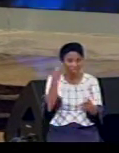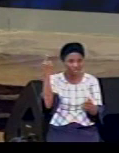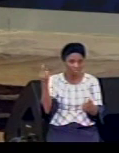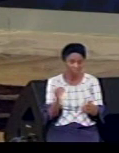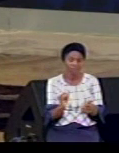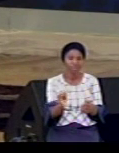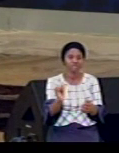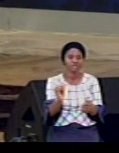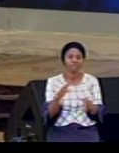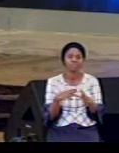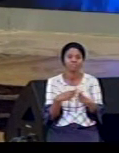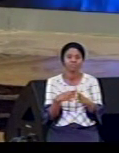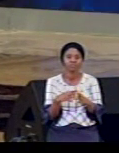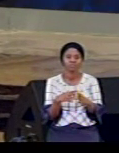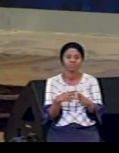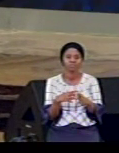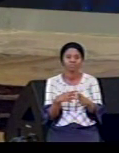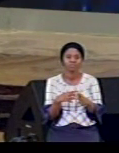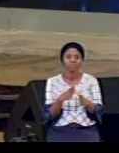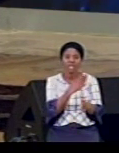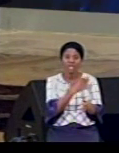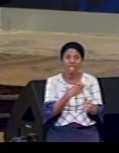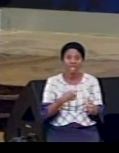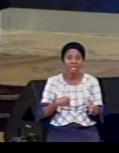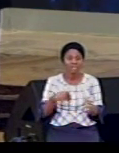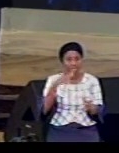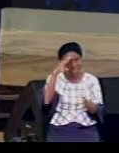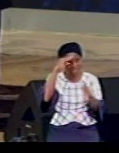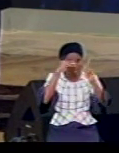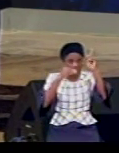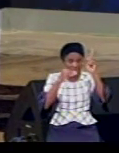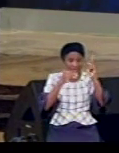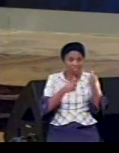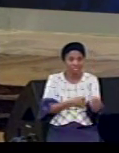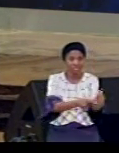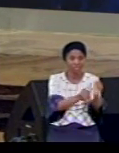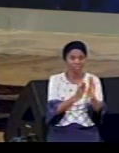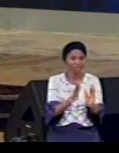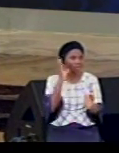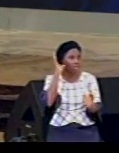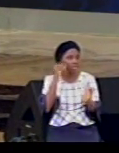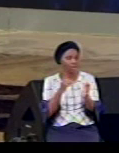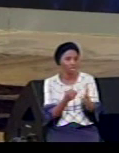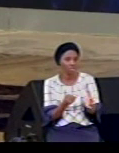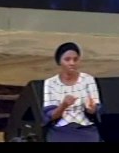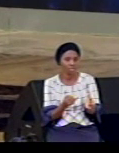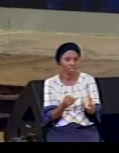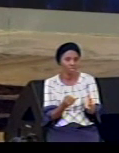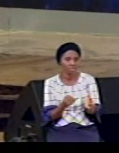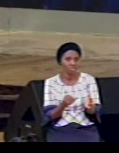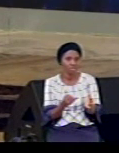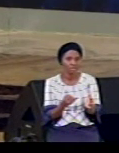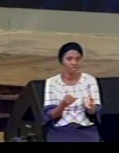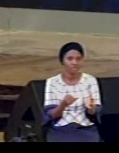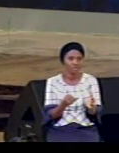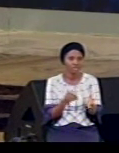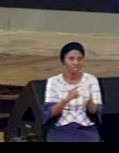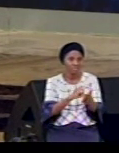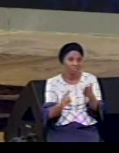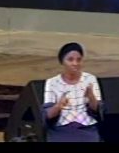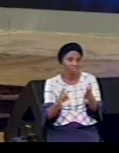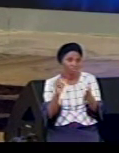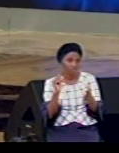hereafter forever. And his disciples heard it. Now in verse